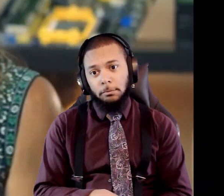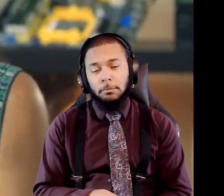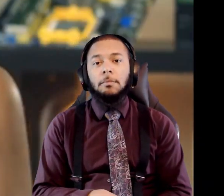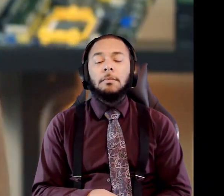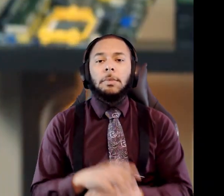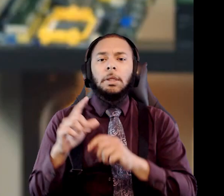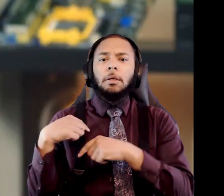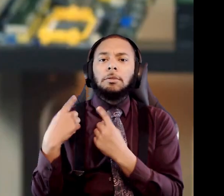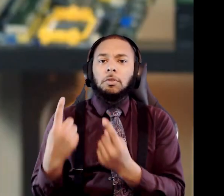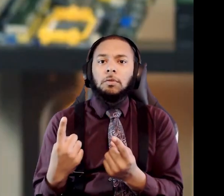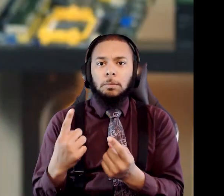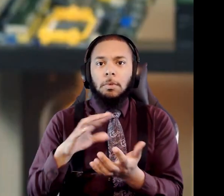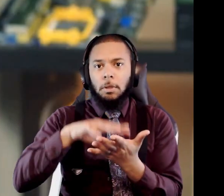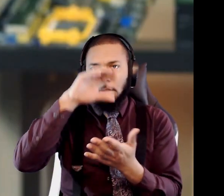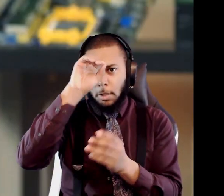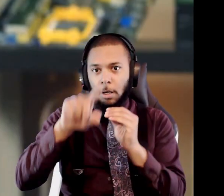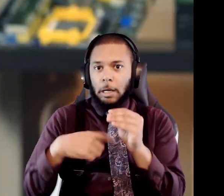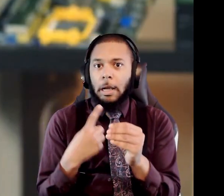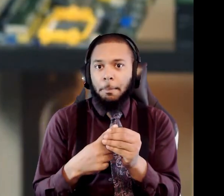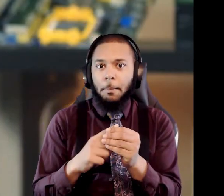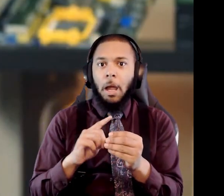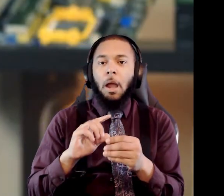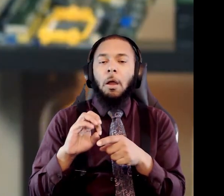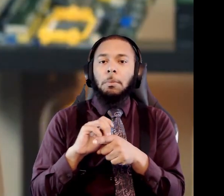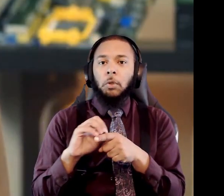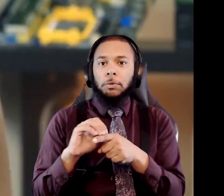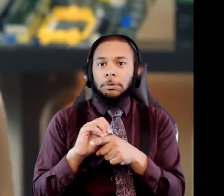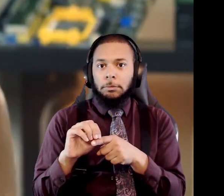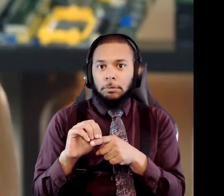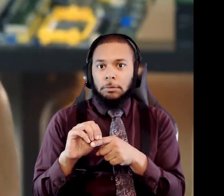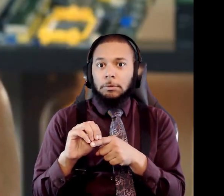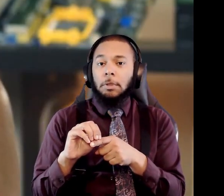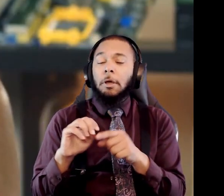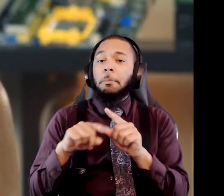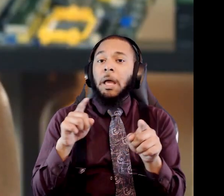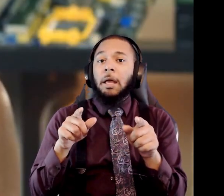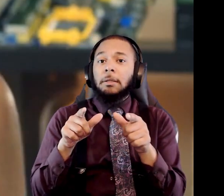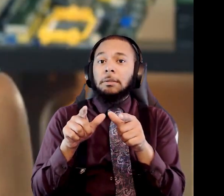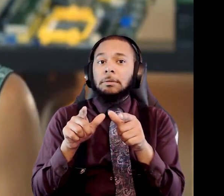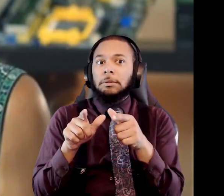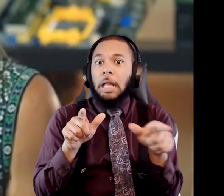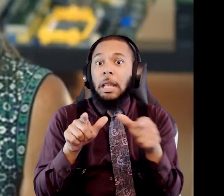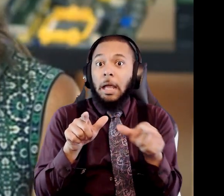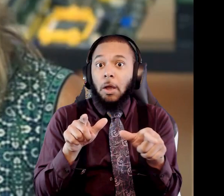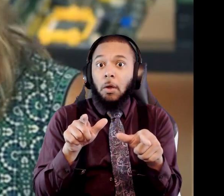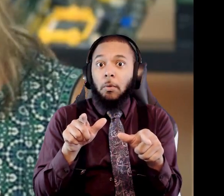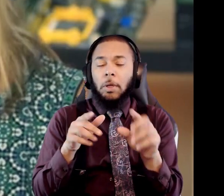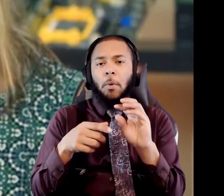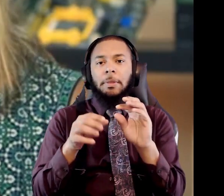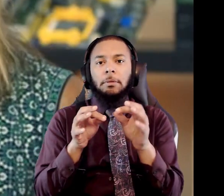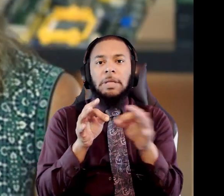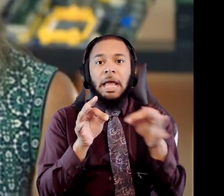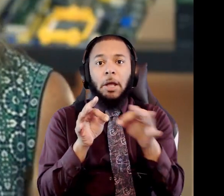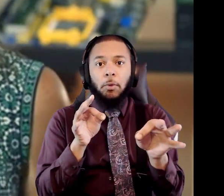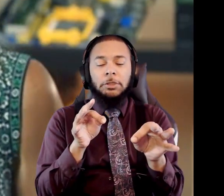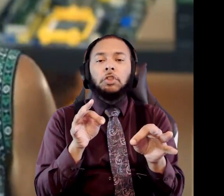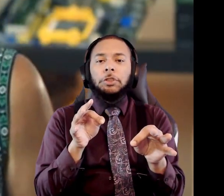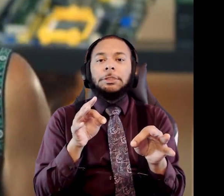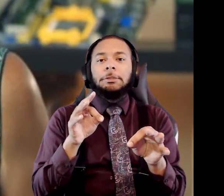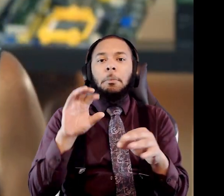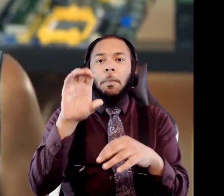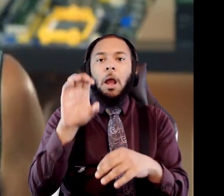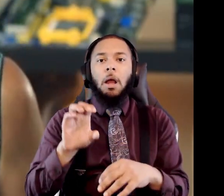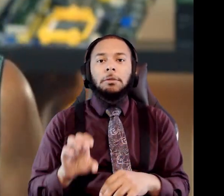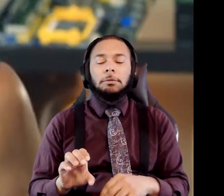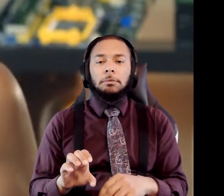we've been doing a lot of programming in block language in this course. Part of learning how